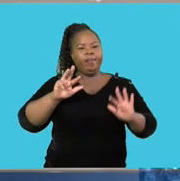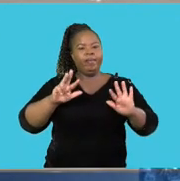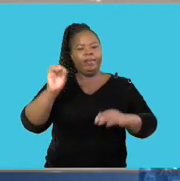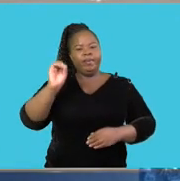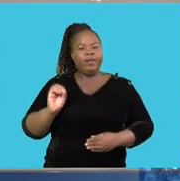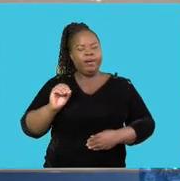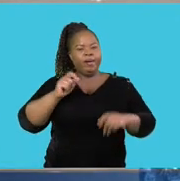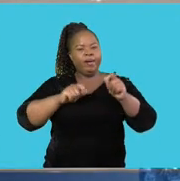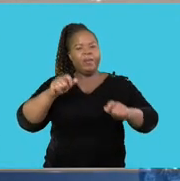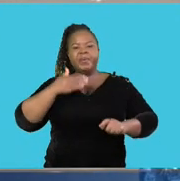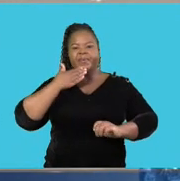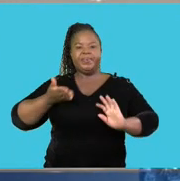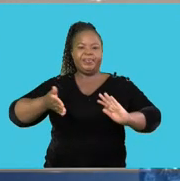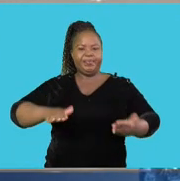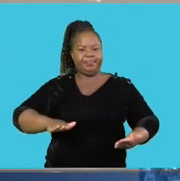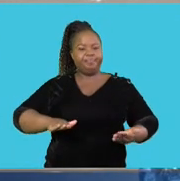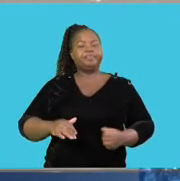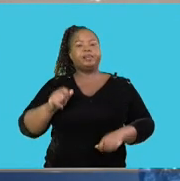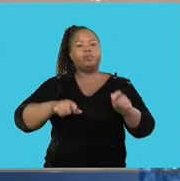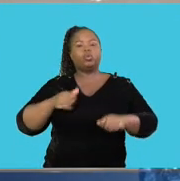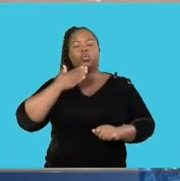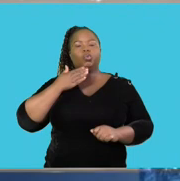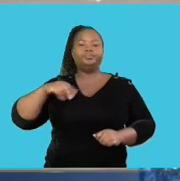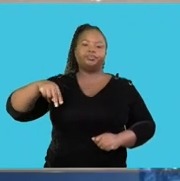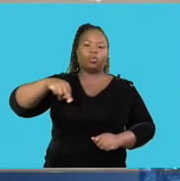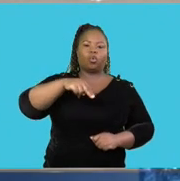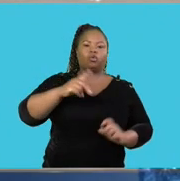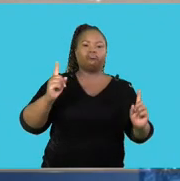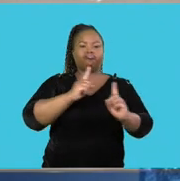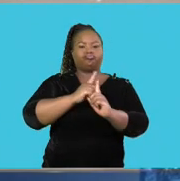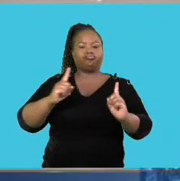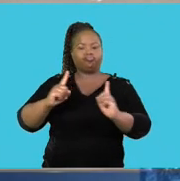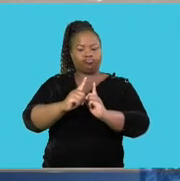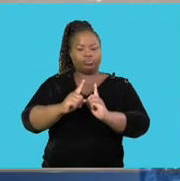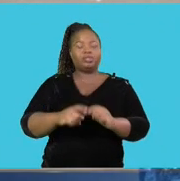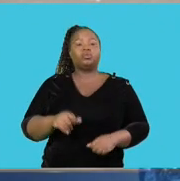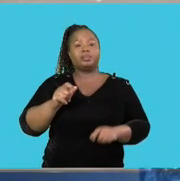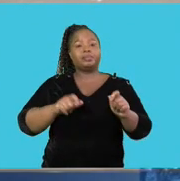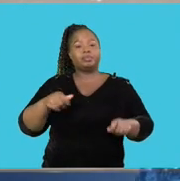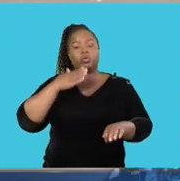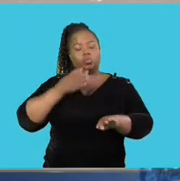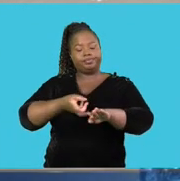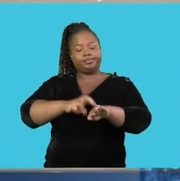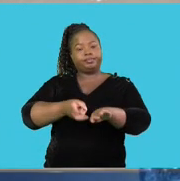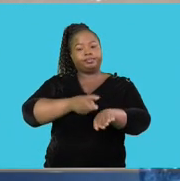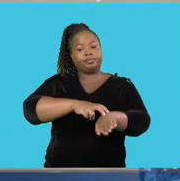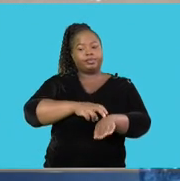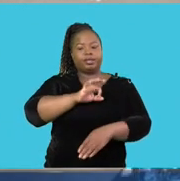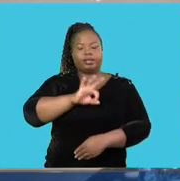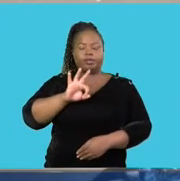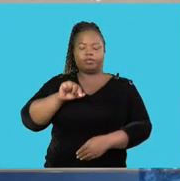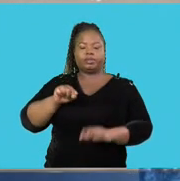40.9% of those who died were pedestrians. Passengers accounted for